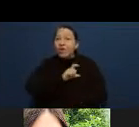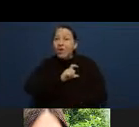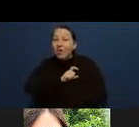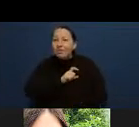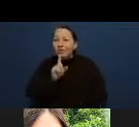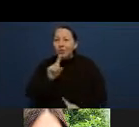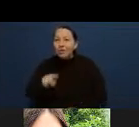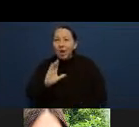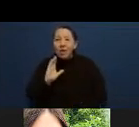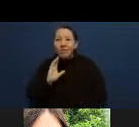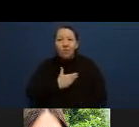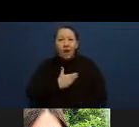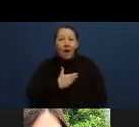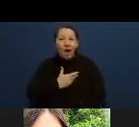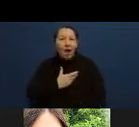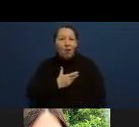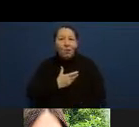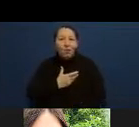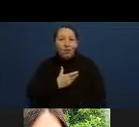our often